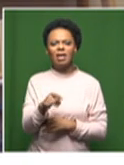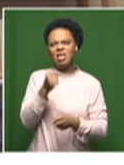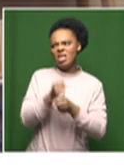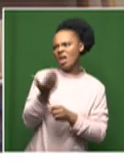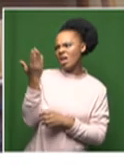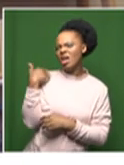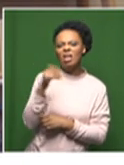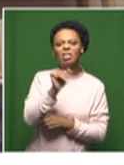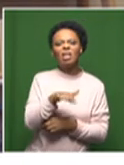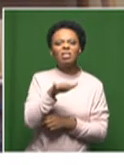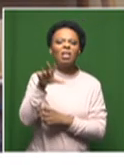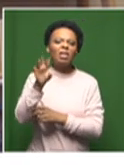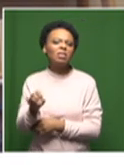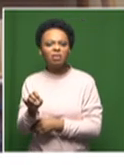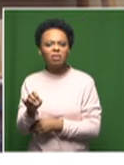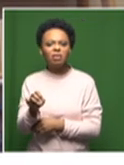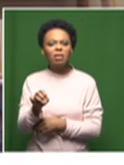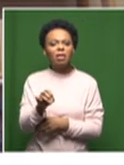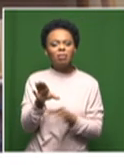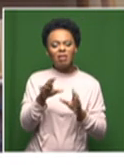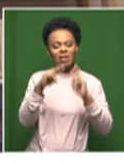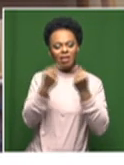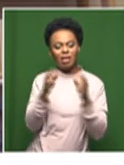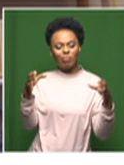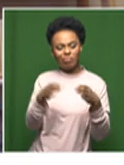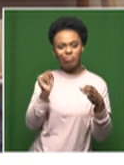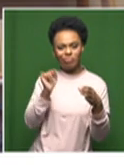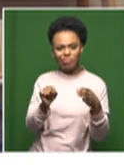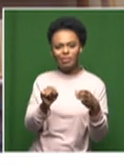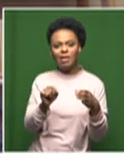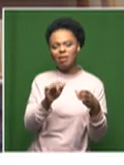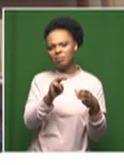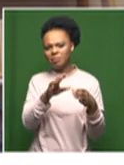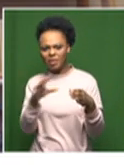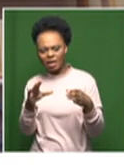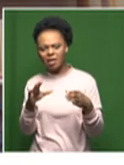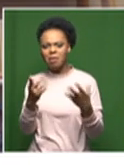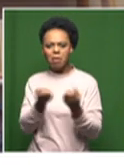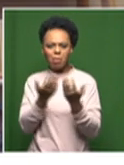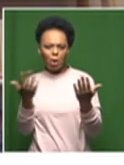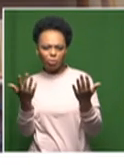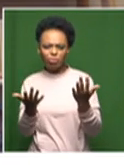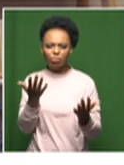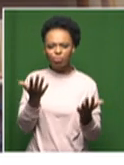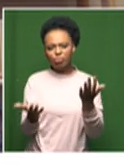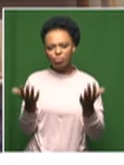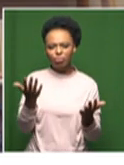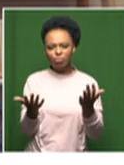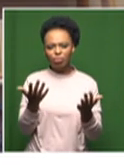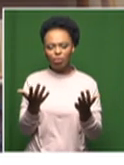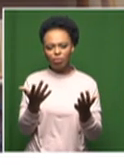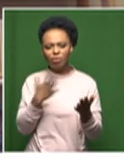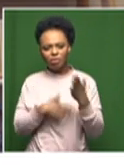National Party operatives, one could say, in a sense, were treated with a certain level of